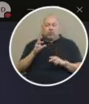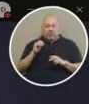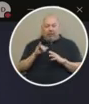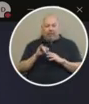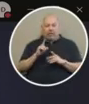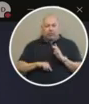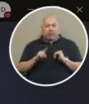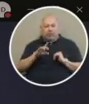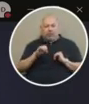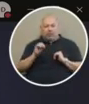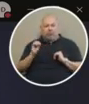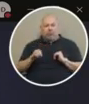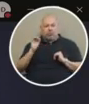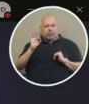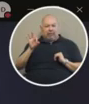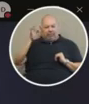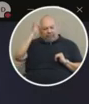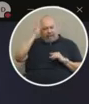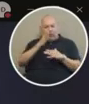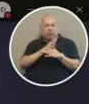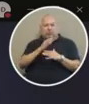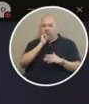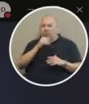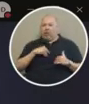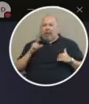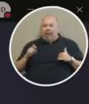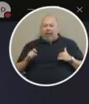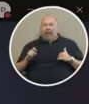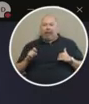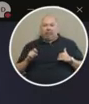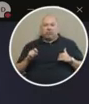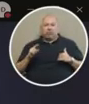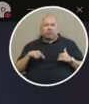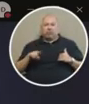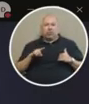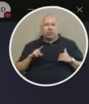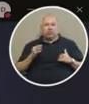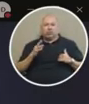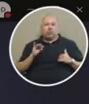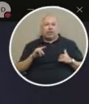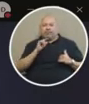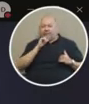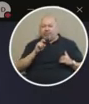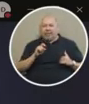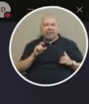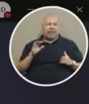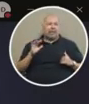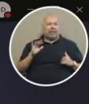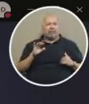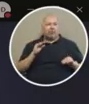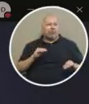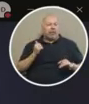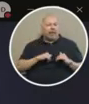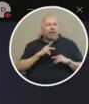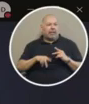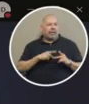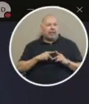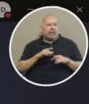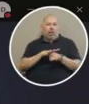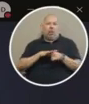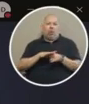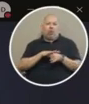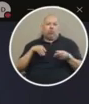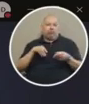And that's at 100% federal share. So we will not have to, in these grants, be putting up any type of local